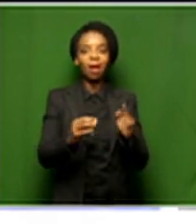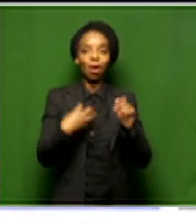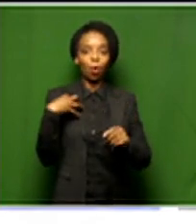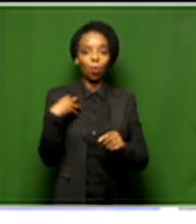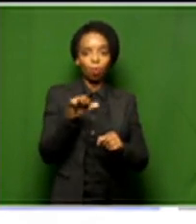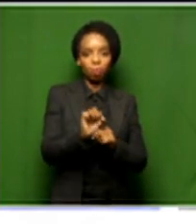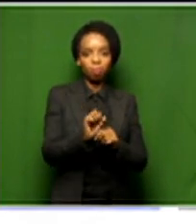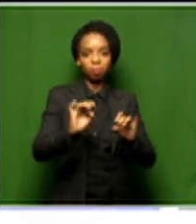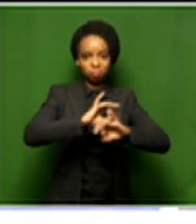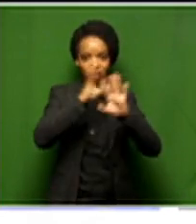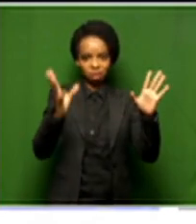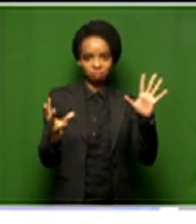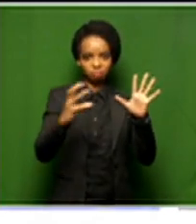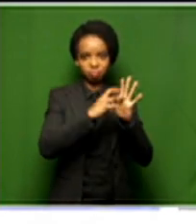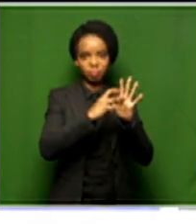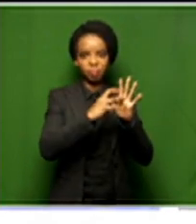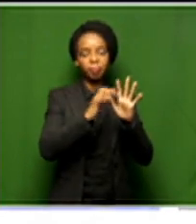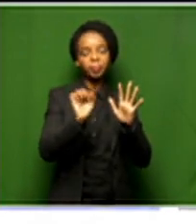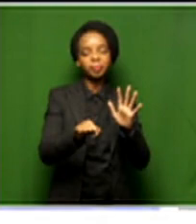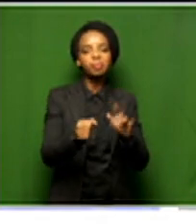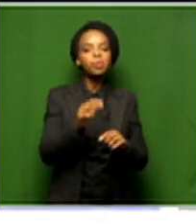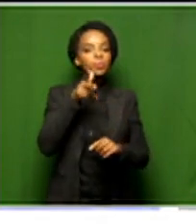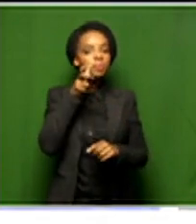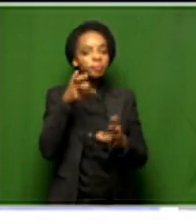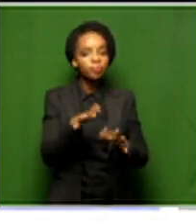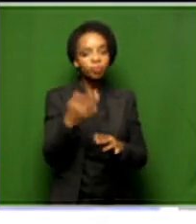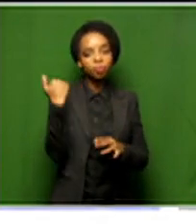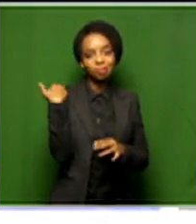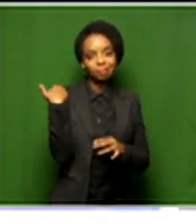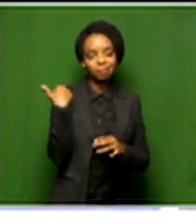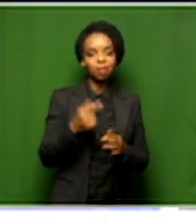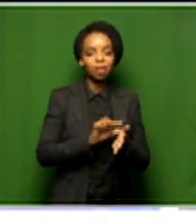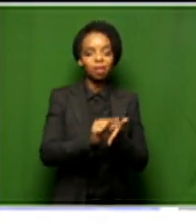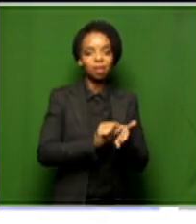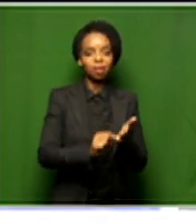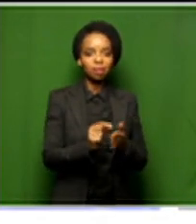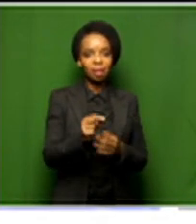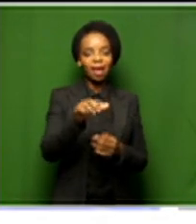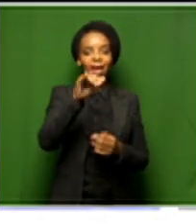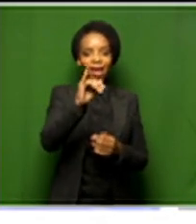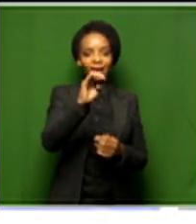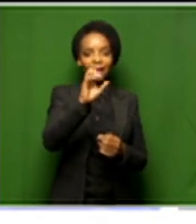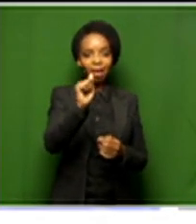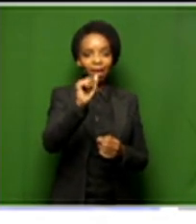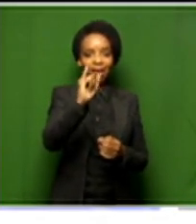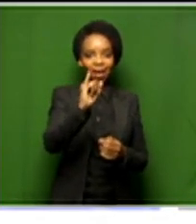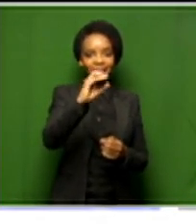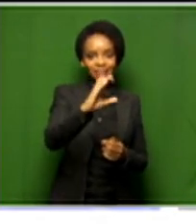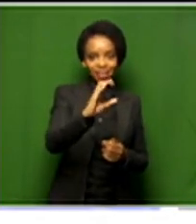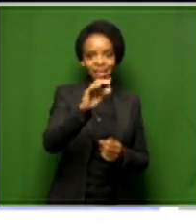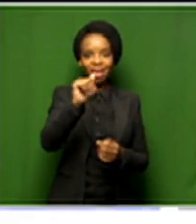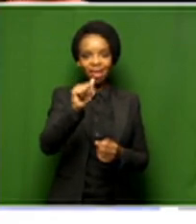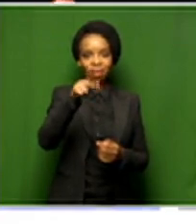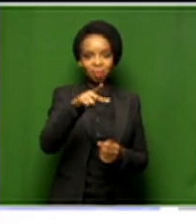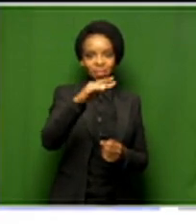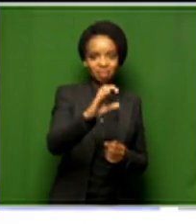have the confusion as well that we've had in the last elections with the AIC and the ANC placed closer to each other, even Yes. APC. Yeah.